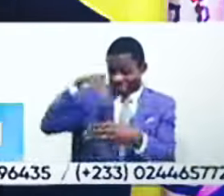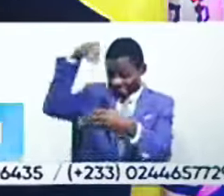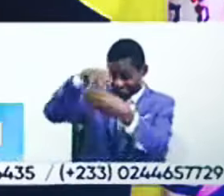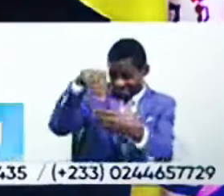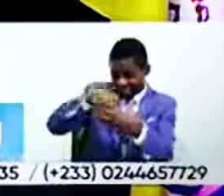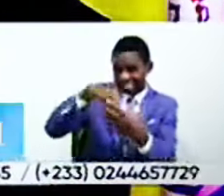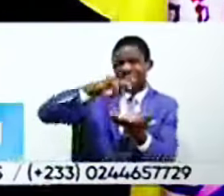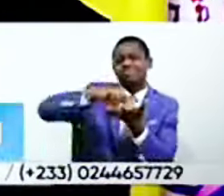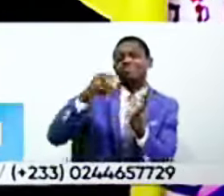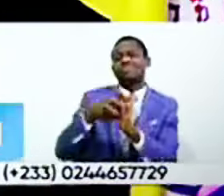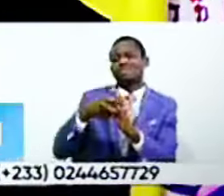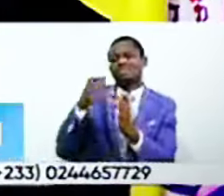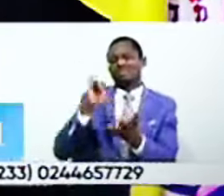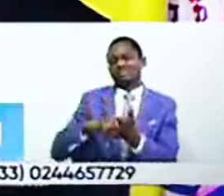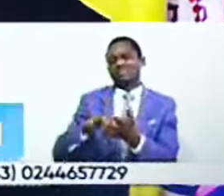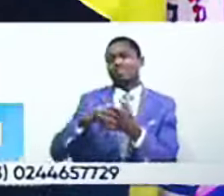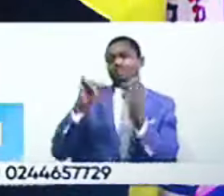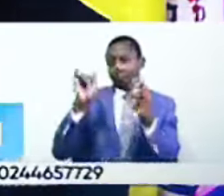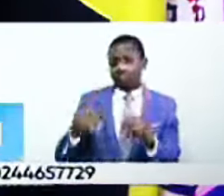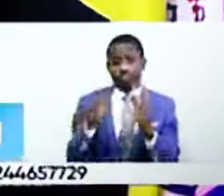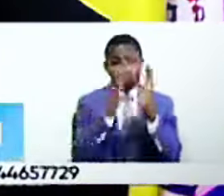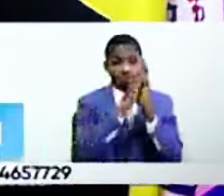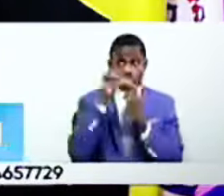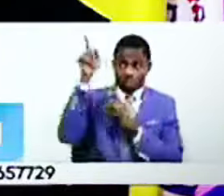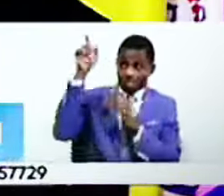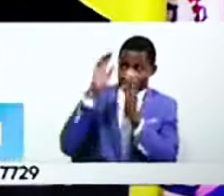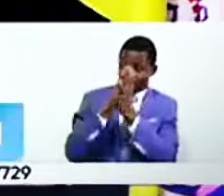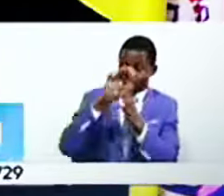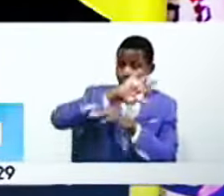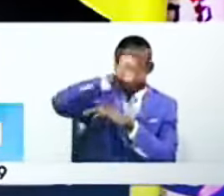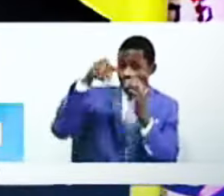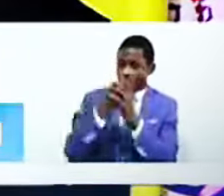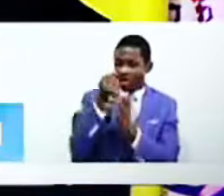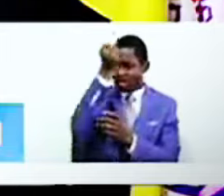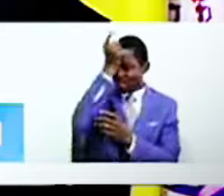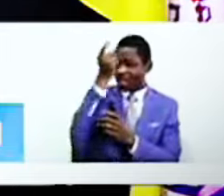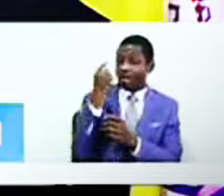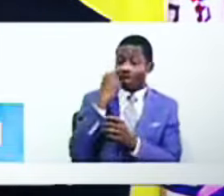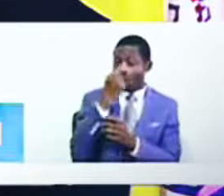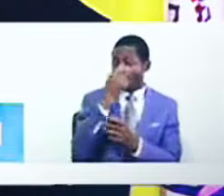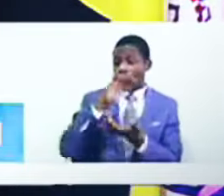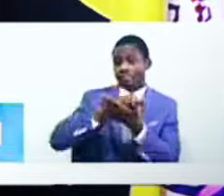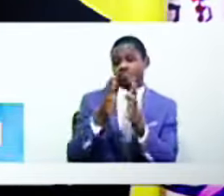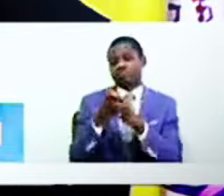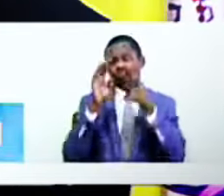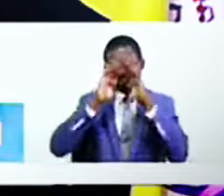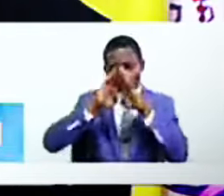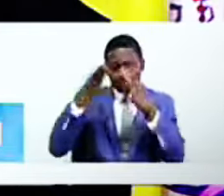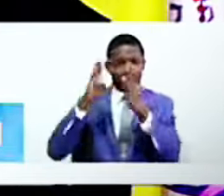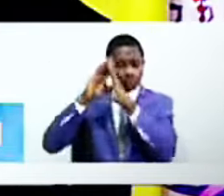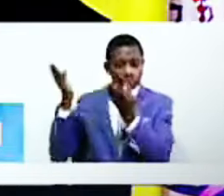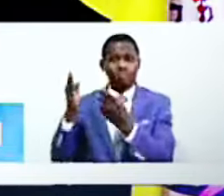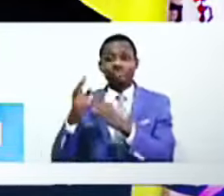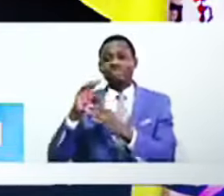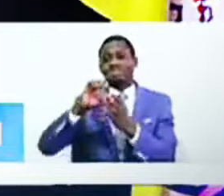I pray that our eyes of understanding be enlightened. That we will know